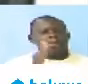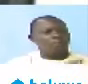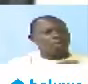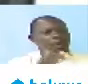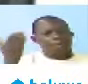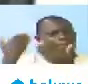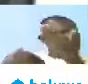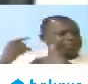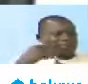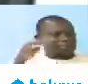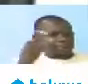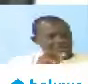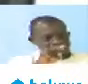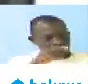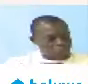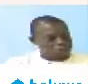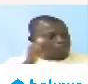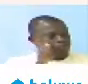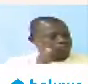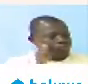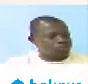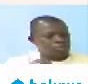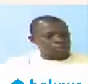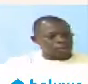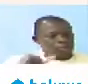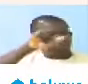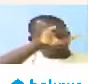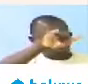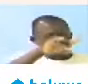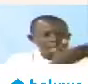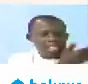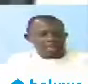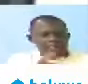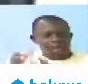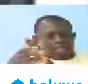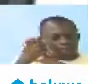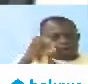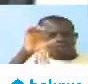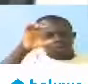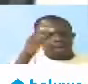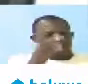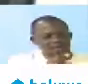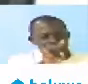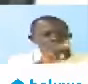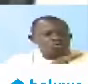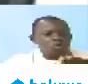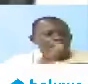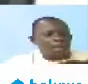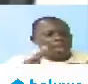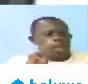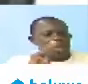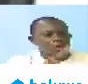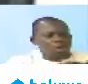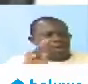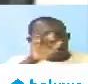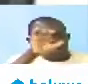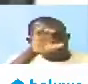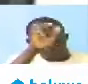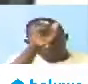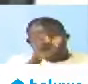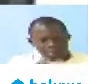if you are supposed to board a plane and leave Libya, a civilian can send one more. And if you are an ordinary civilian.